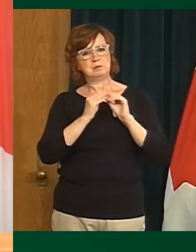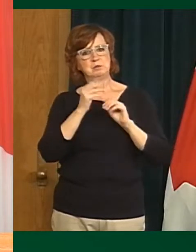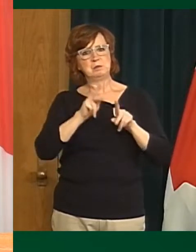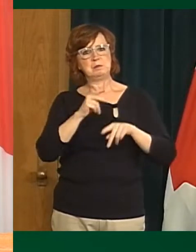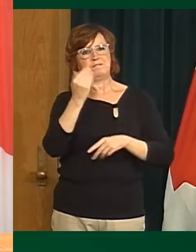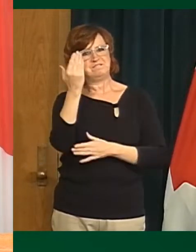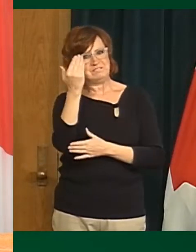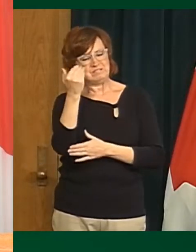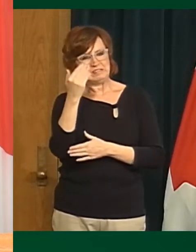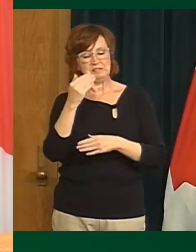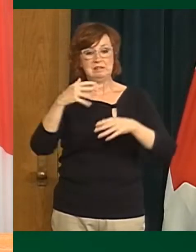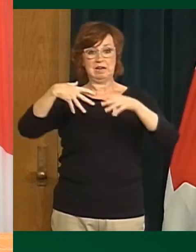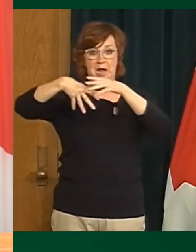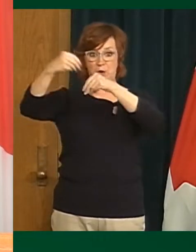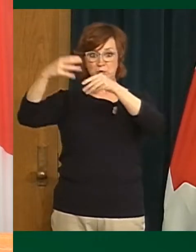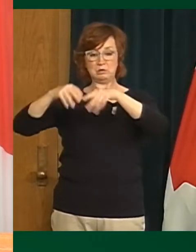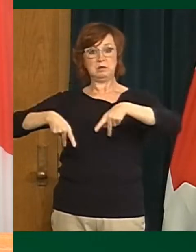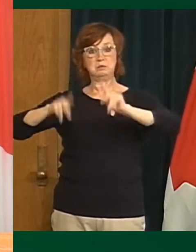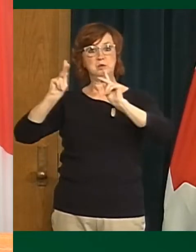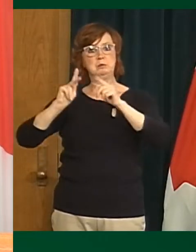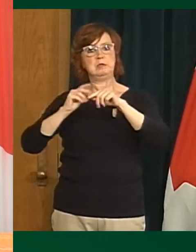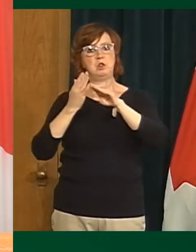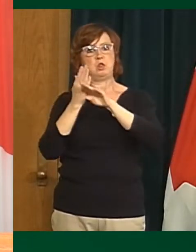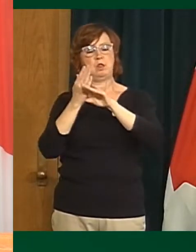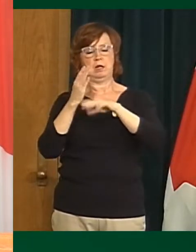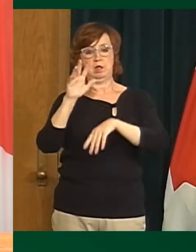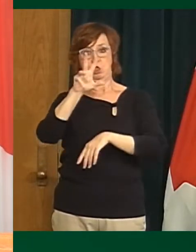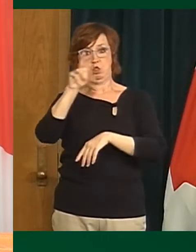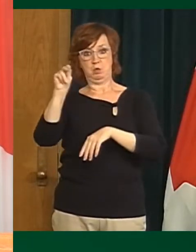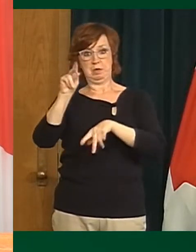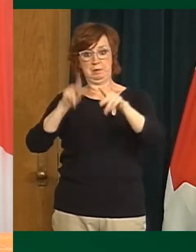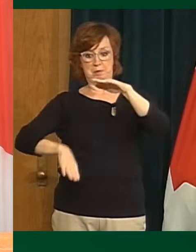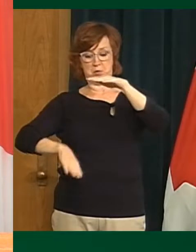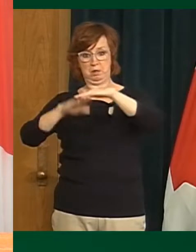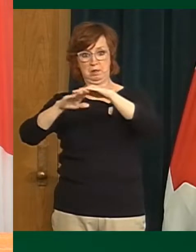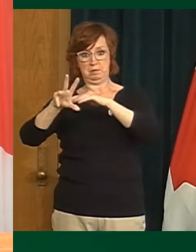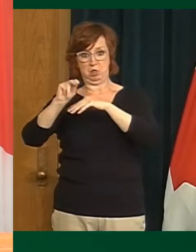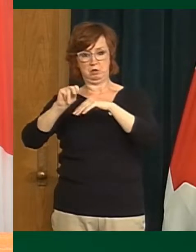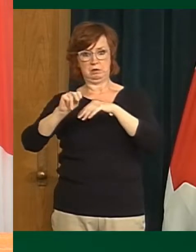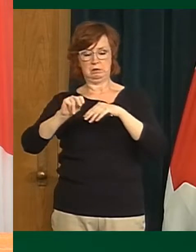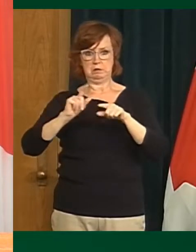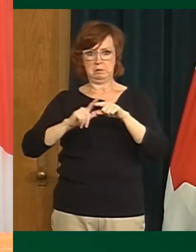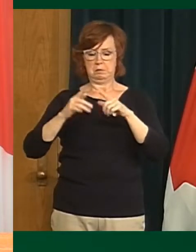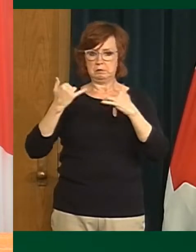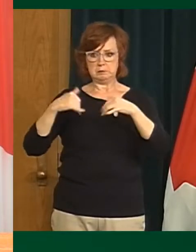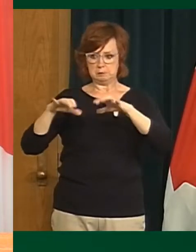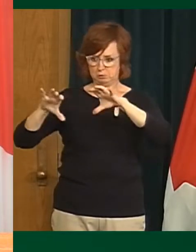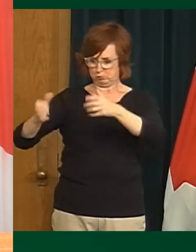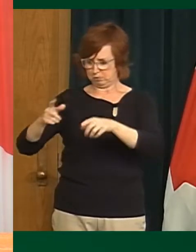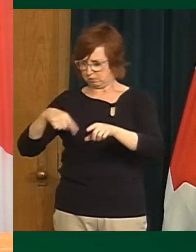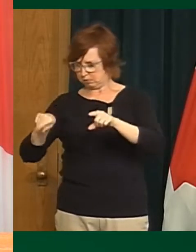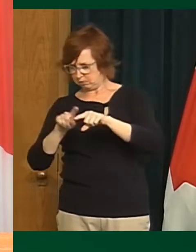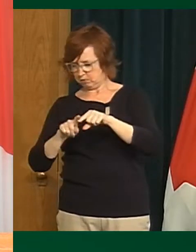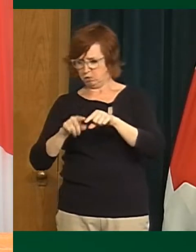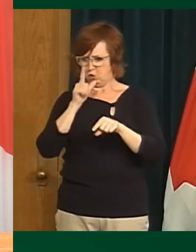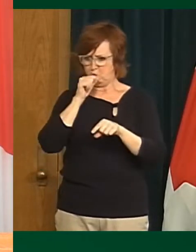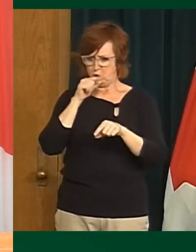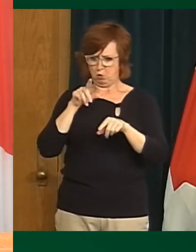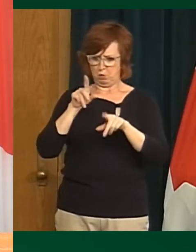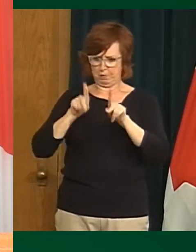size going up to 30, we still need to consider very carefully who are we inviting. Is another way